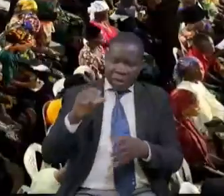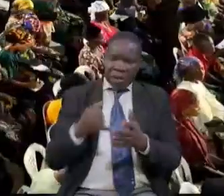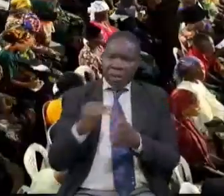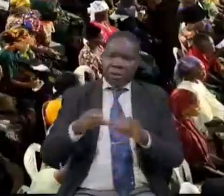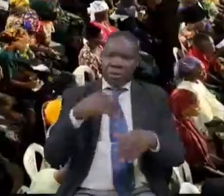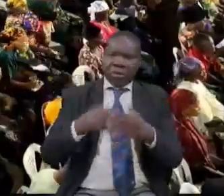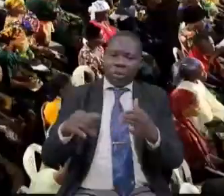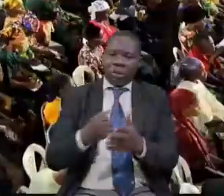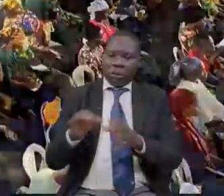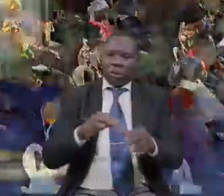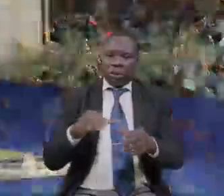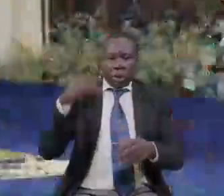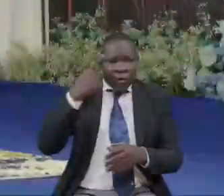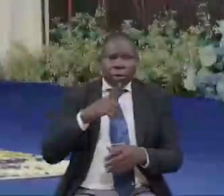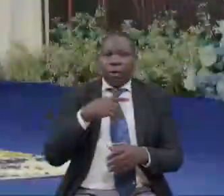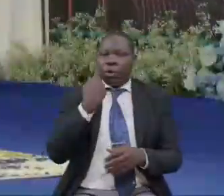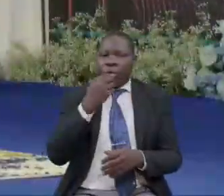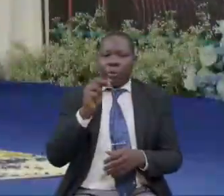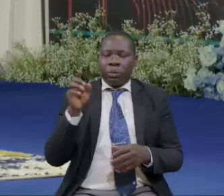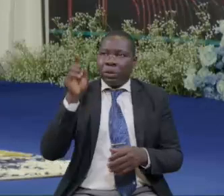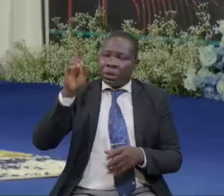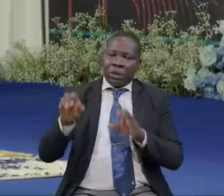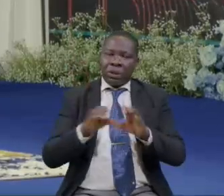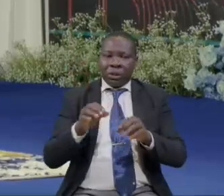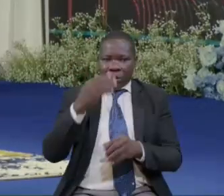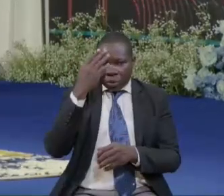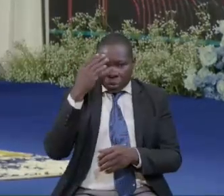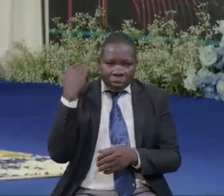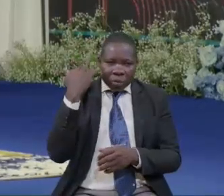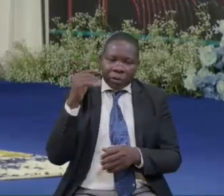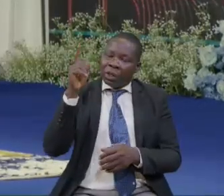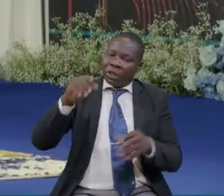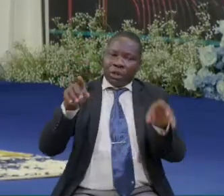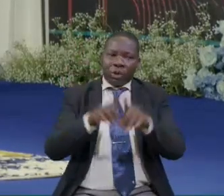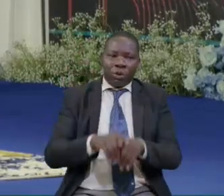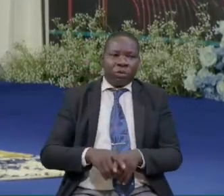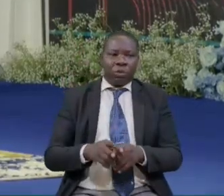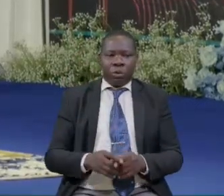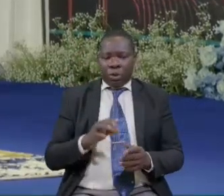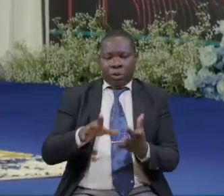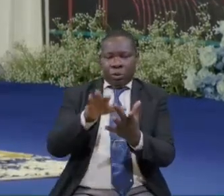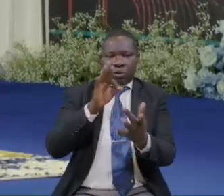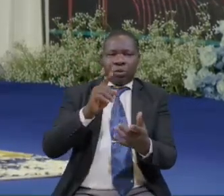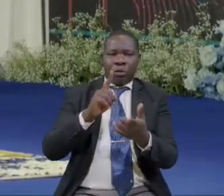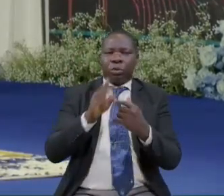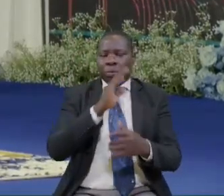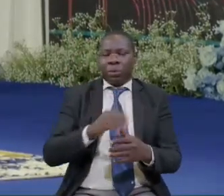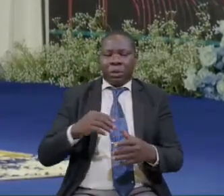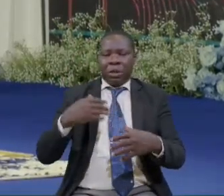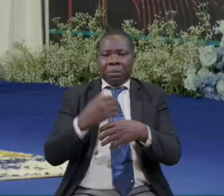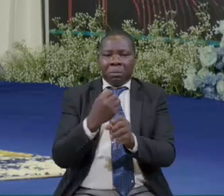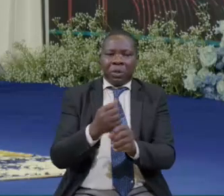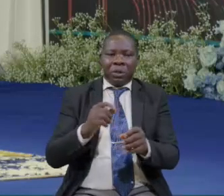Them also. He also predestinated to be conformed to the image of his